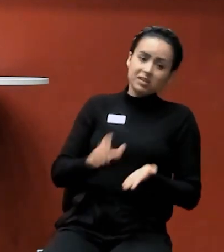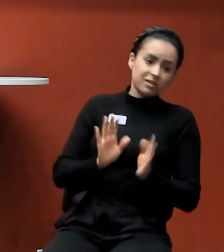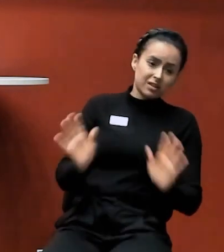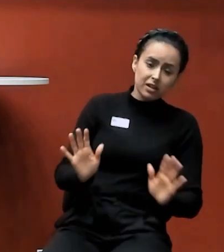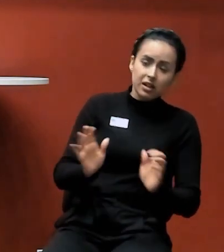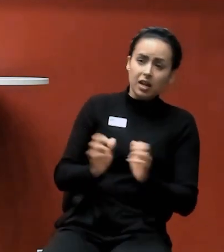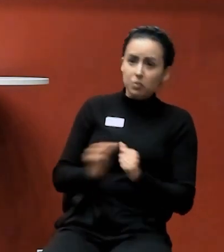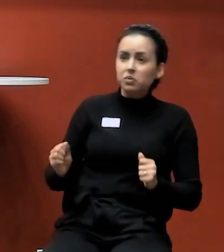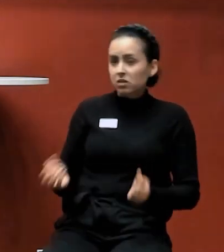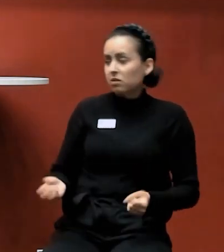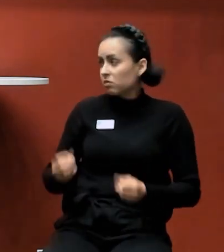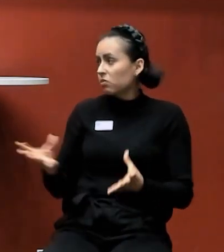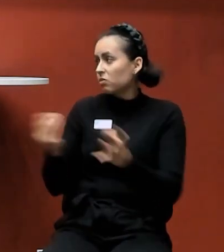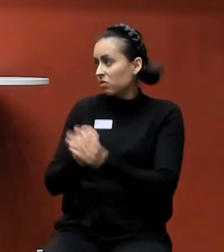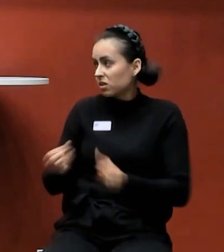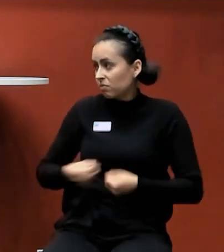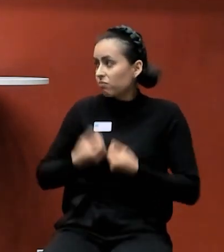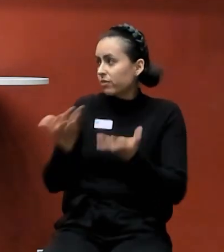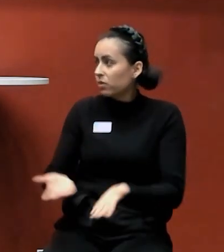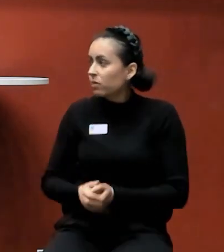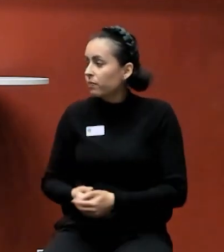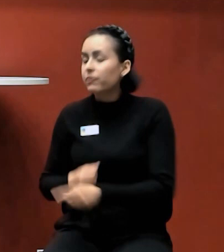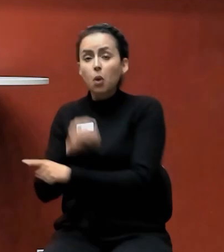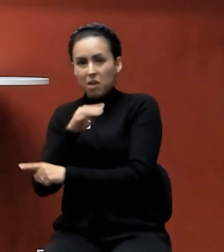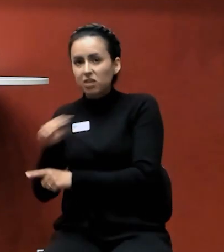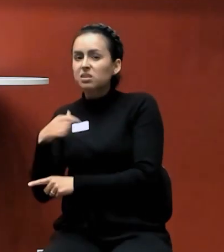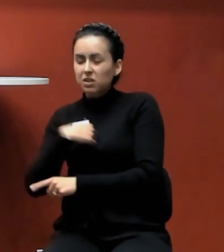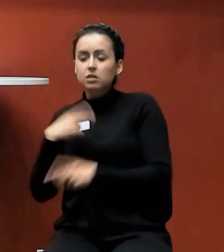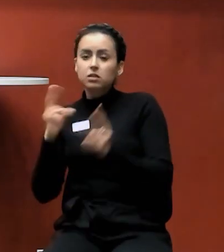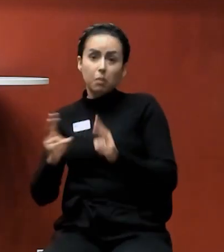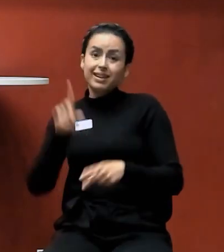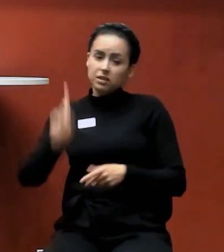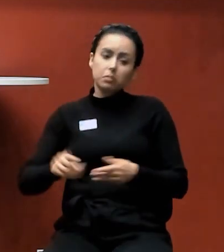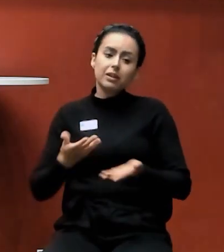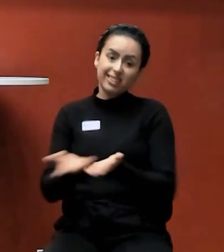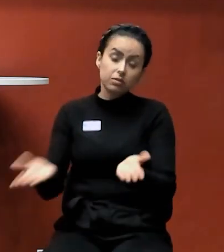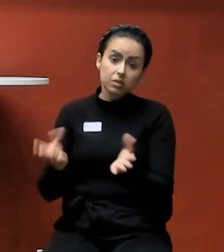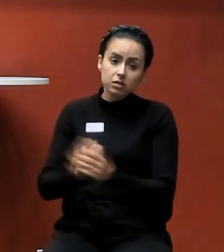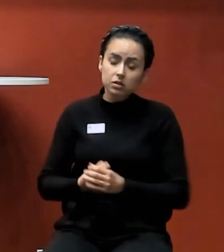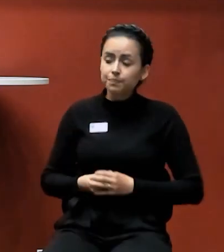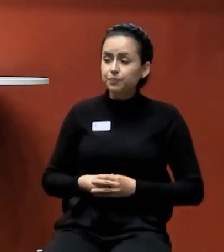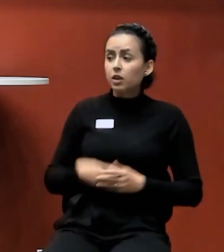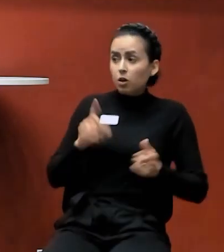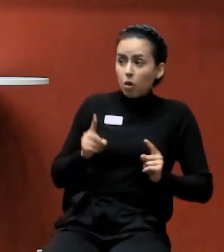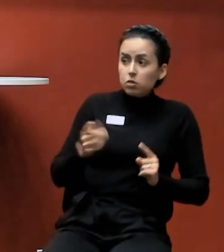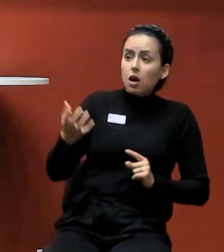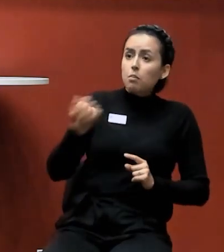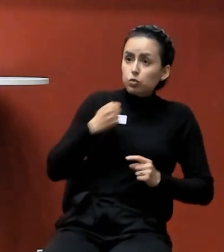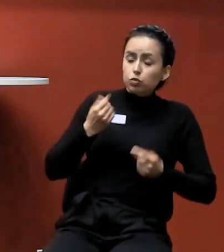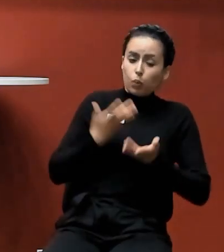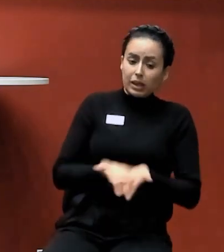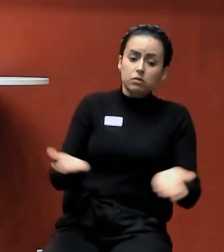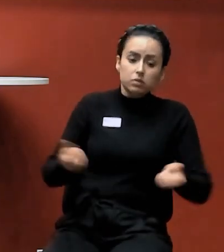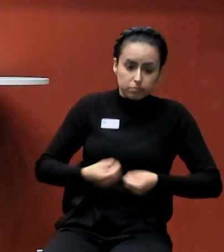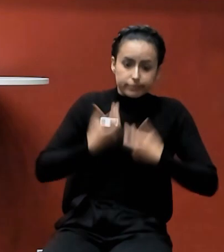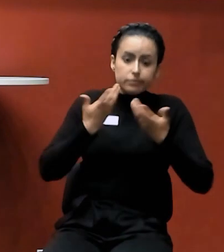work. Yeah, I did for my first piece. Yeah. And if you can just make your work, and then you have